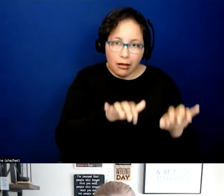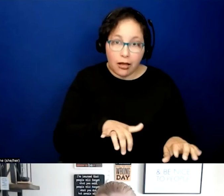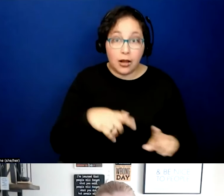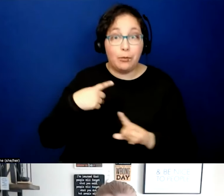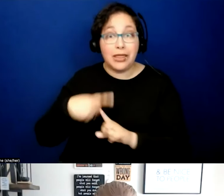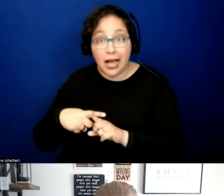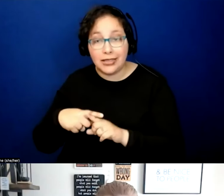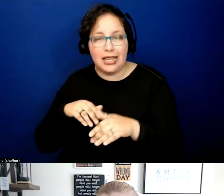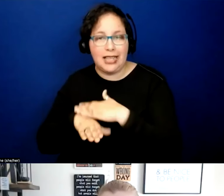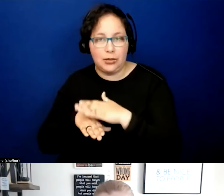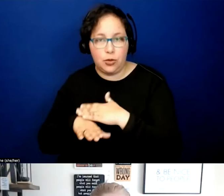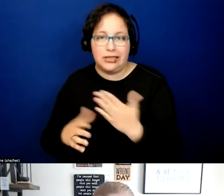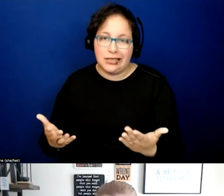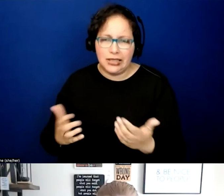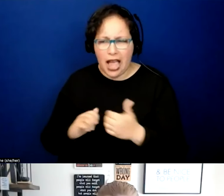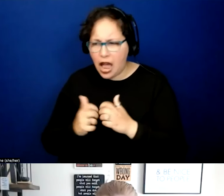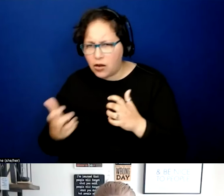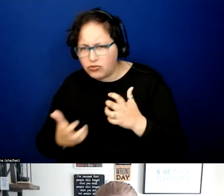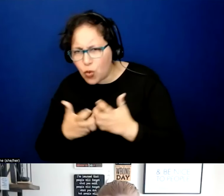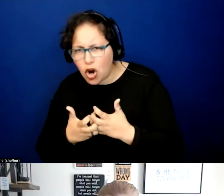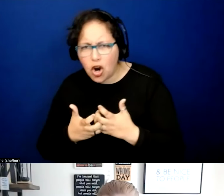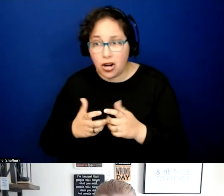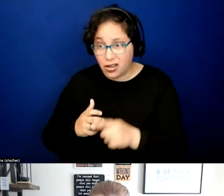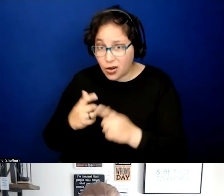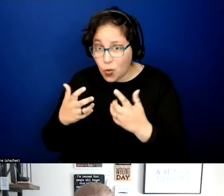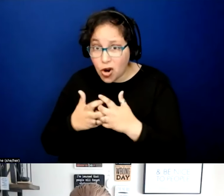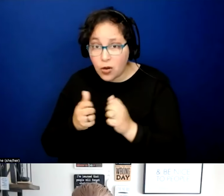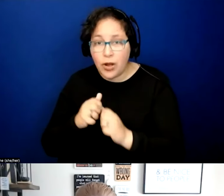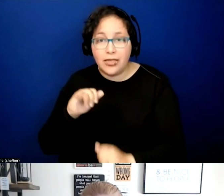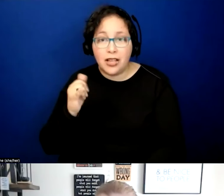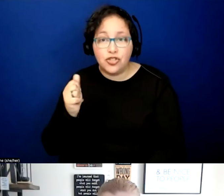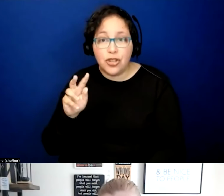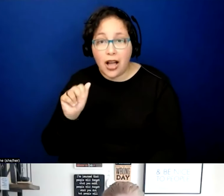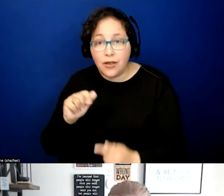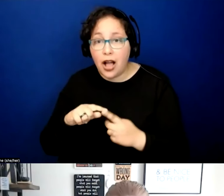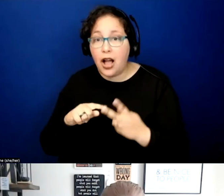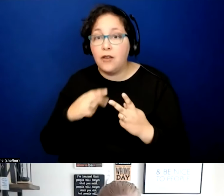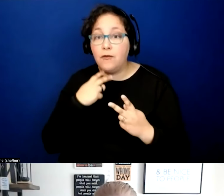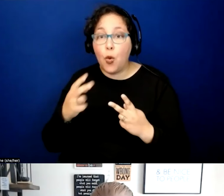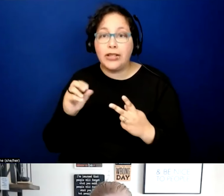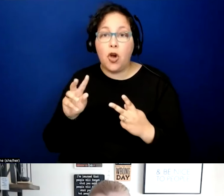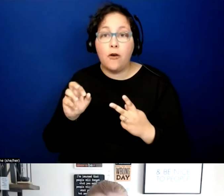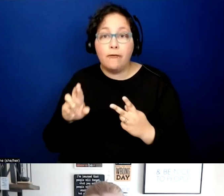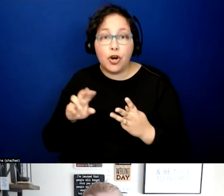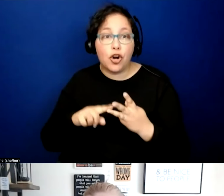fit, how to make it work. Oh, and does it work with JAWS? Does it work with VoiceOver? Does it work with